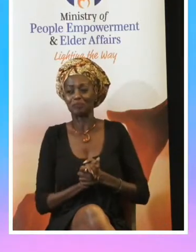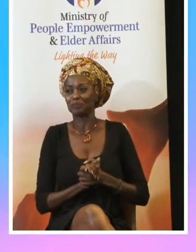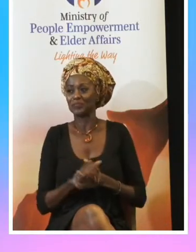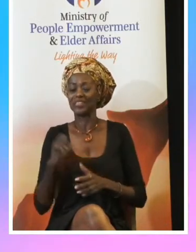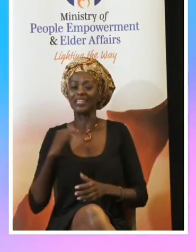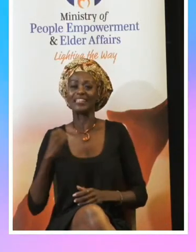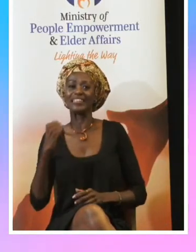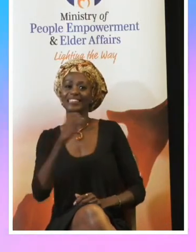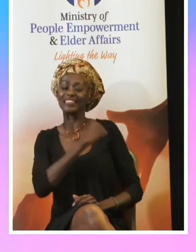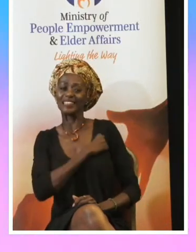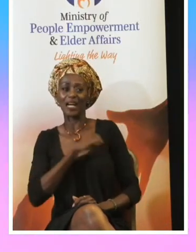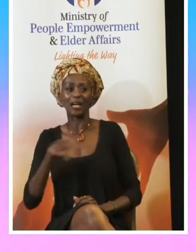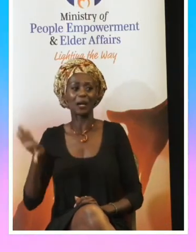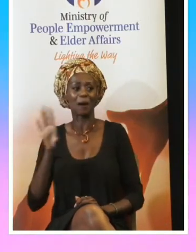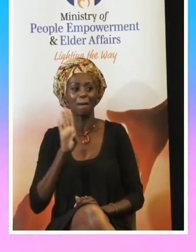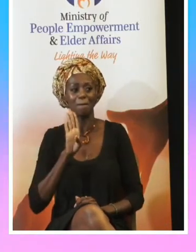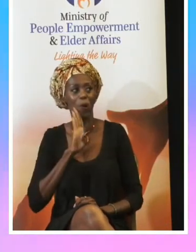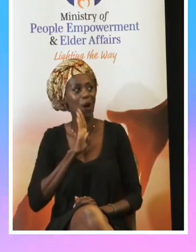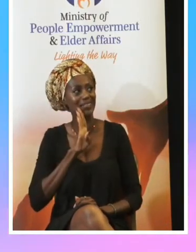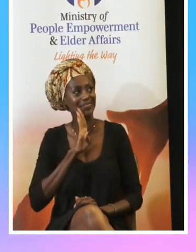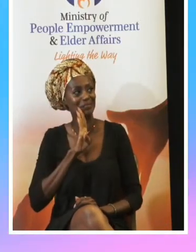Senator Boyce. Good evening.